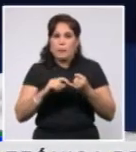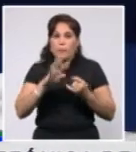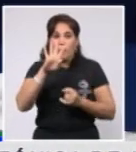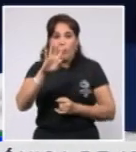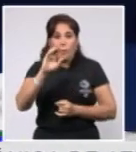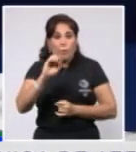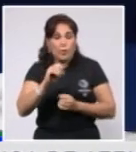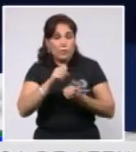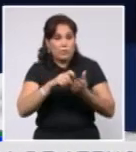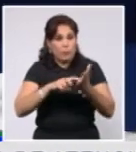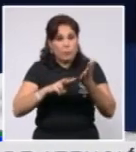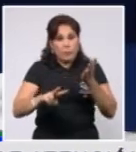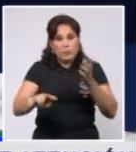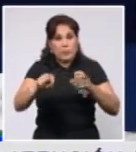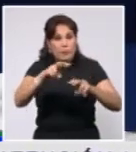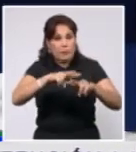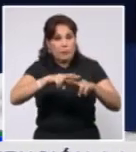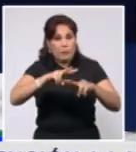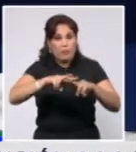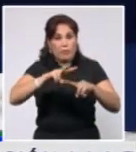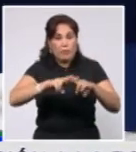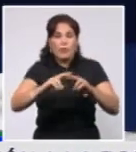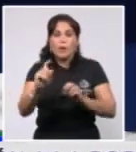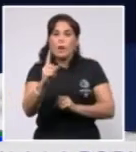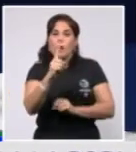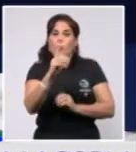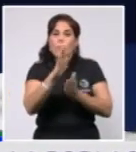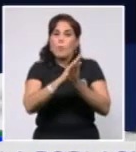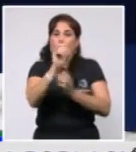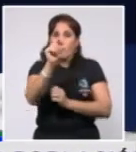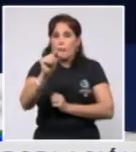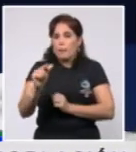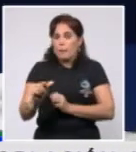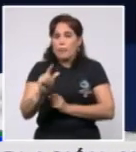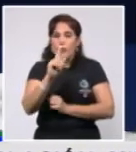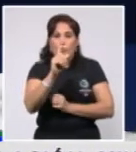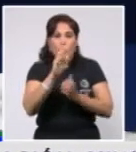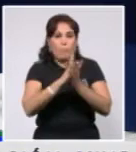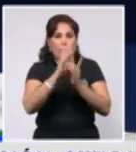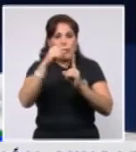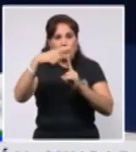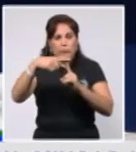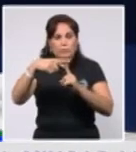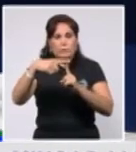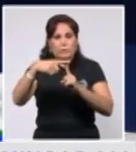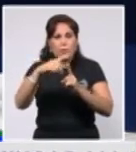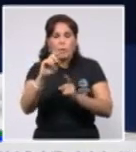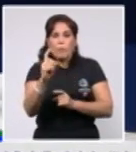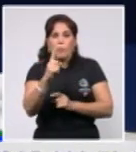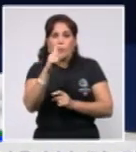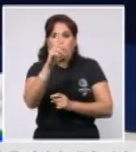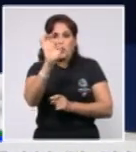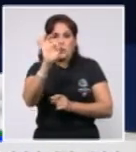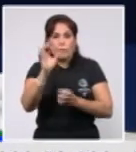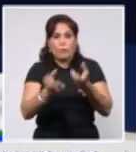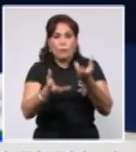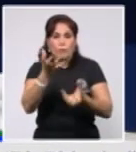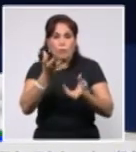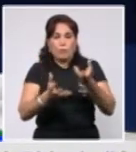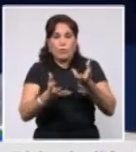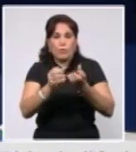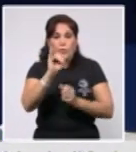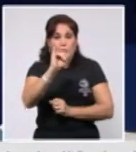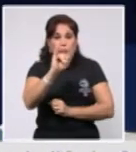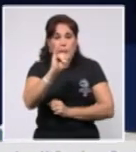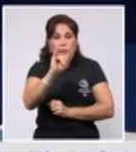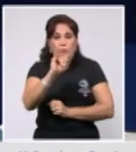4,582 people, or 86.9% of all confirmed cases in Cuba, have recovered from the